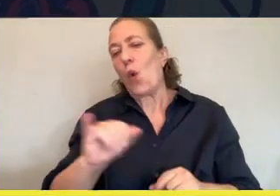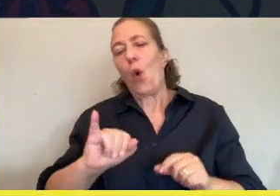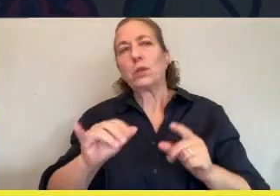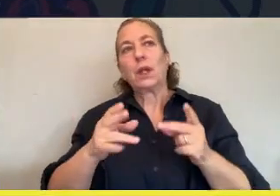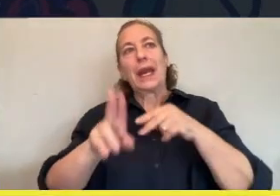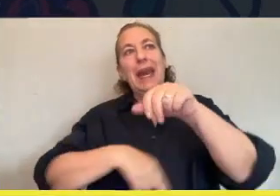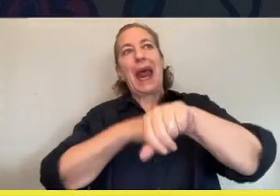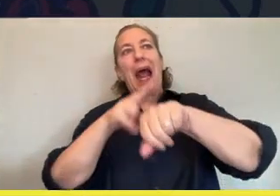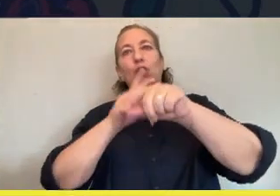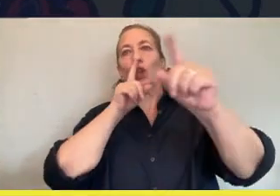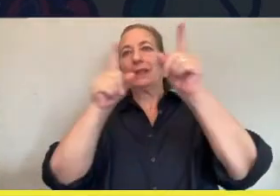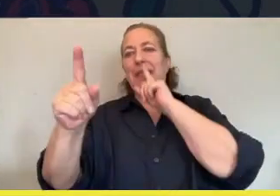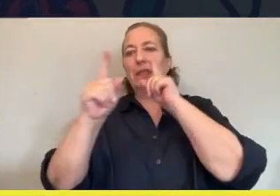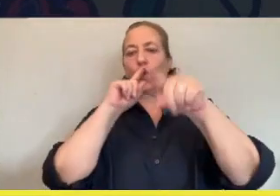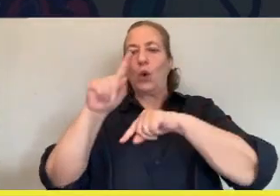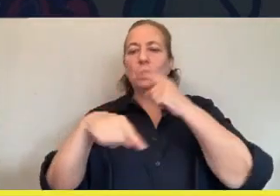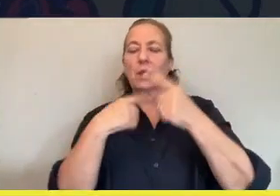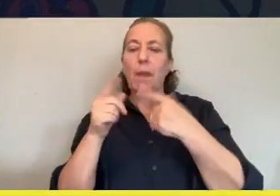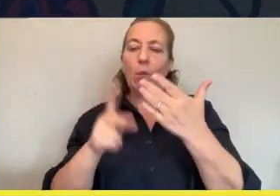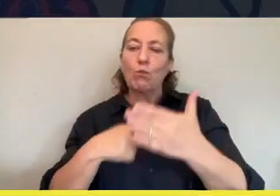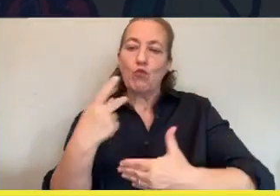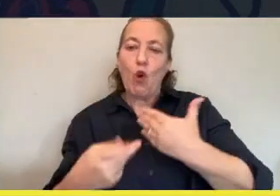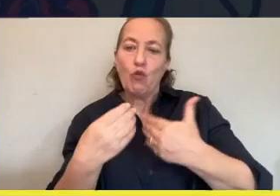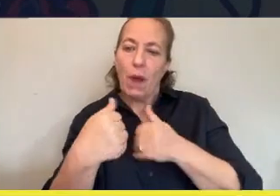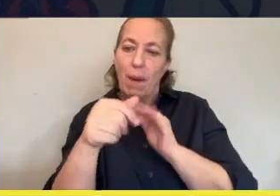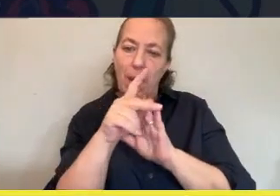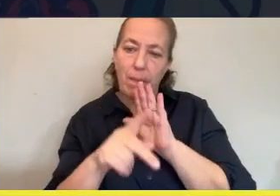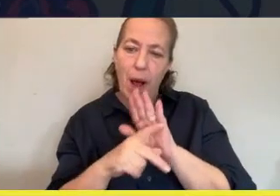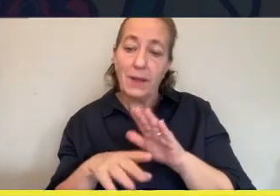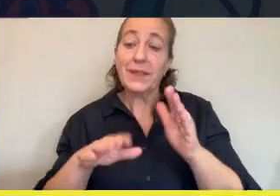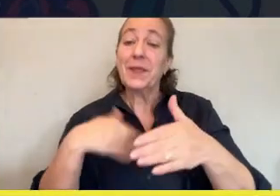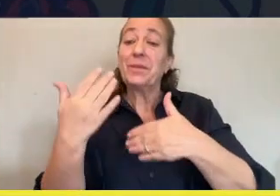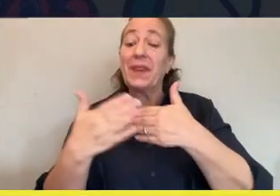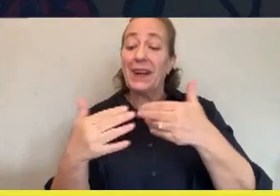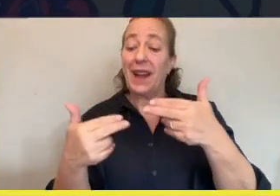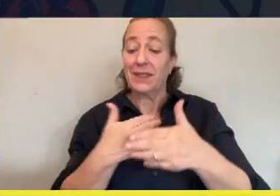disability programs and policy. Next slide, please.